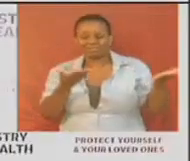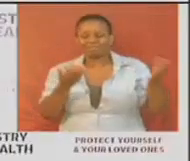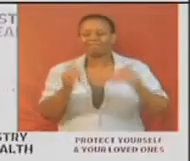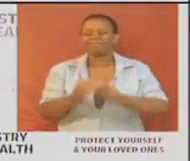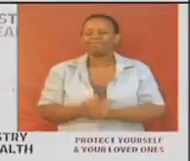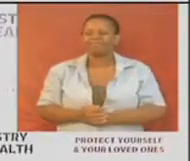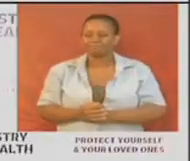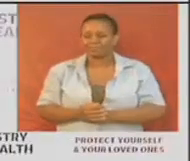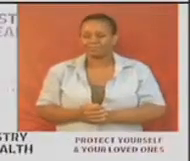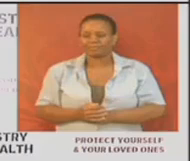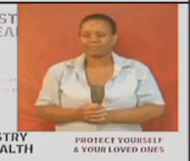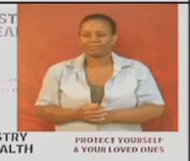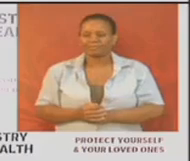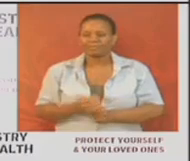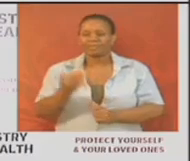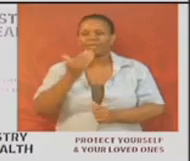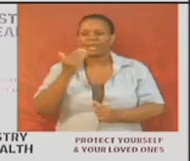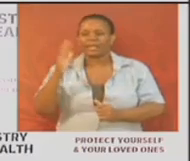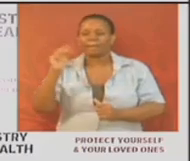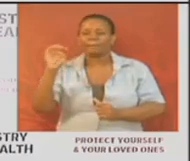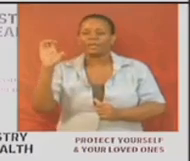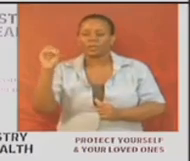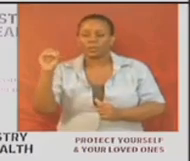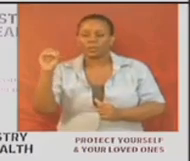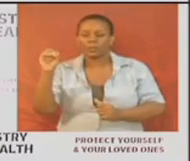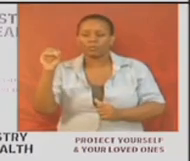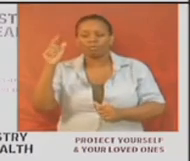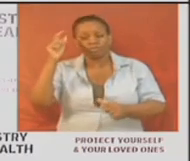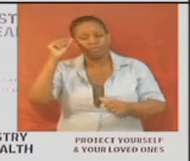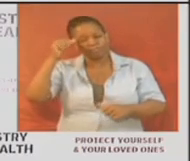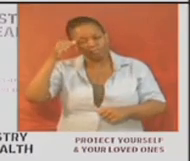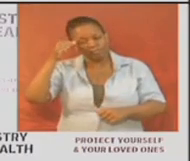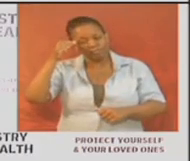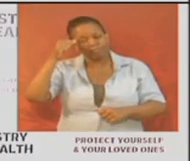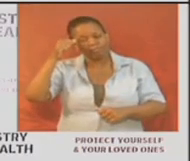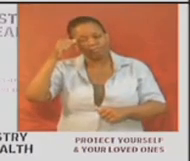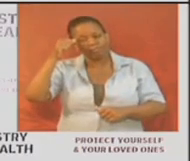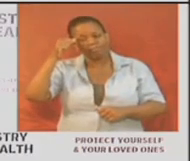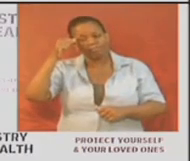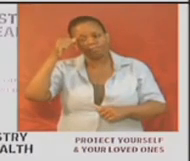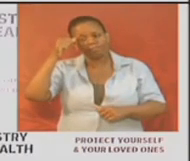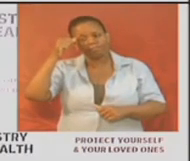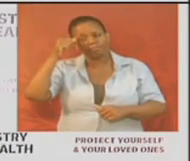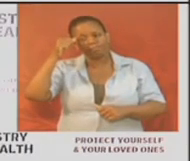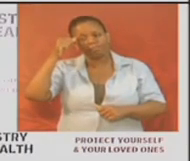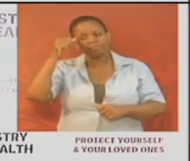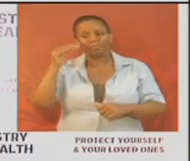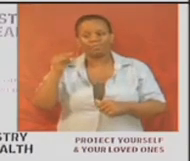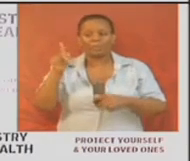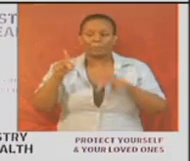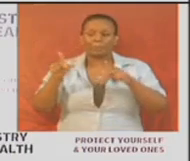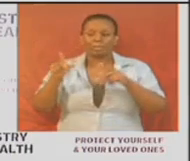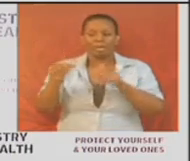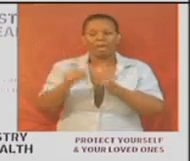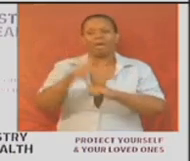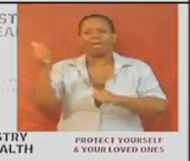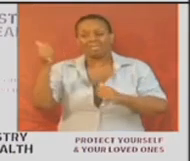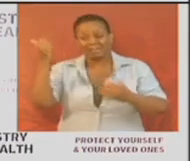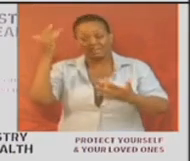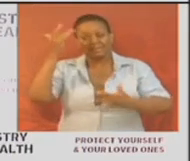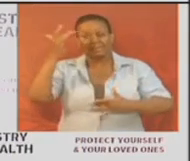much, CMO, and for that reminder that while persons with comorbidities may have the most risk of